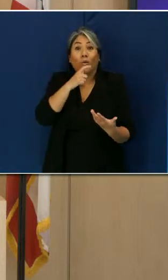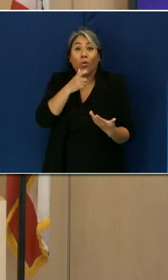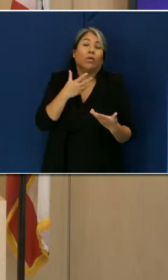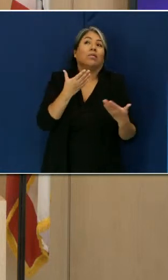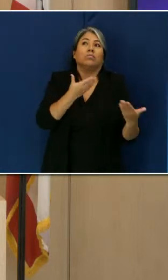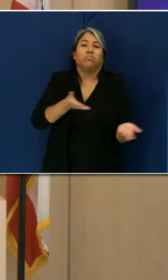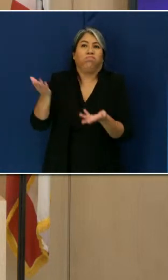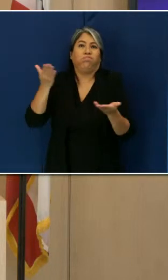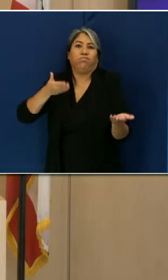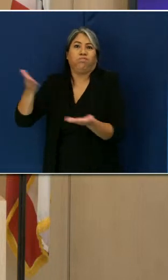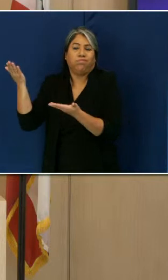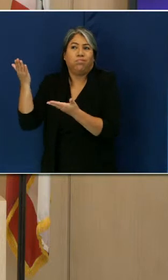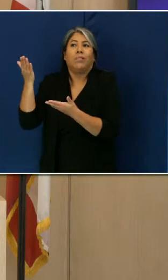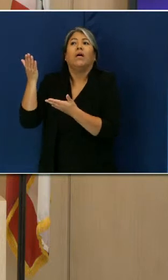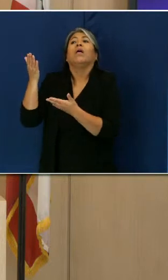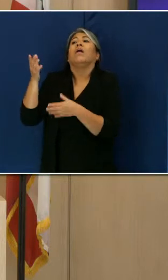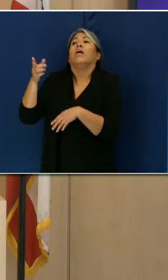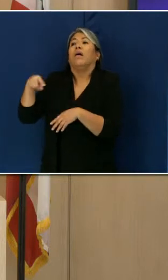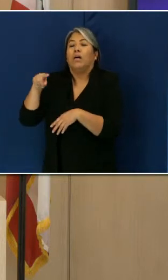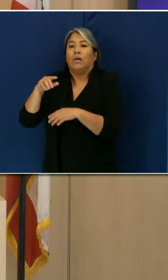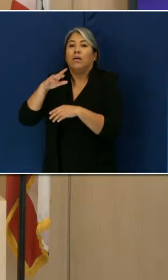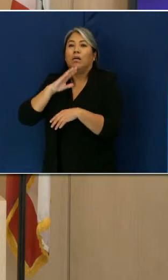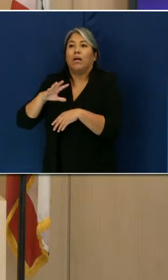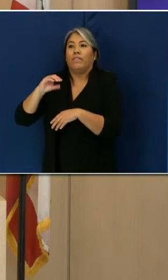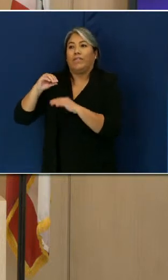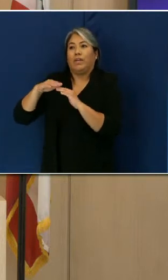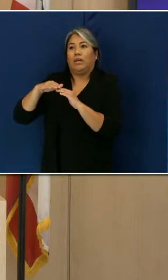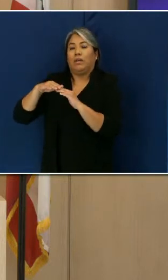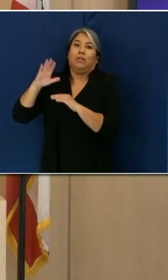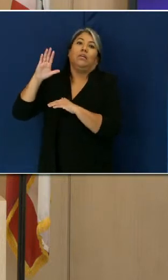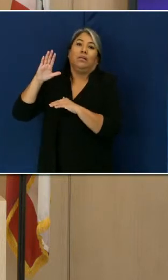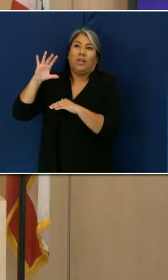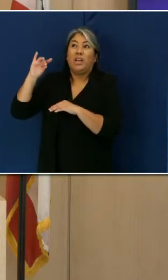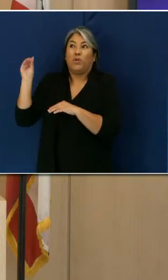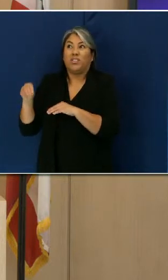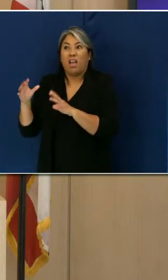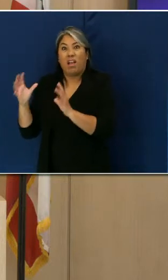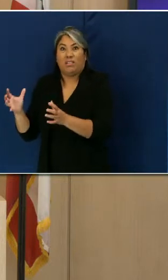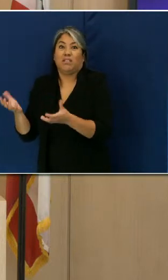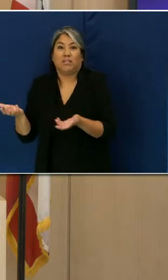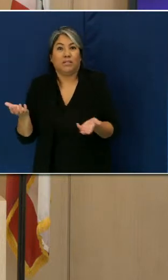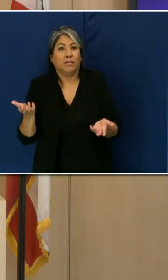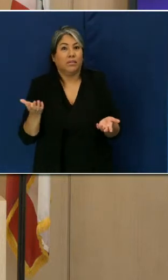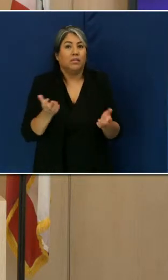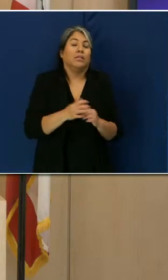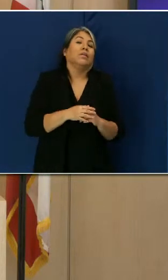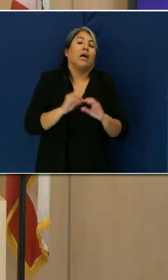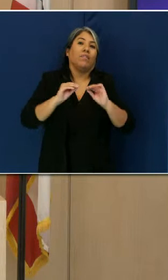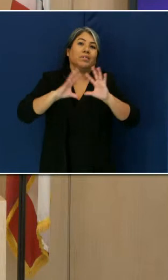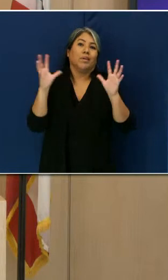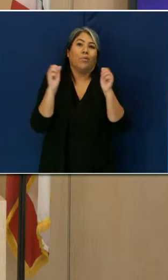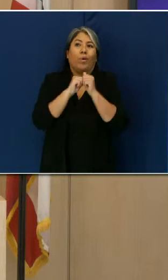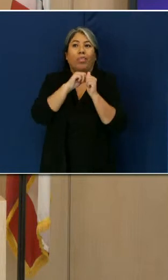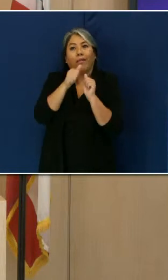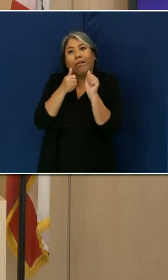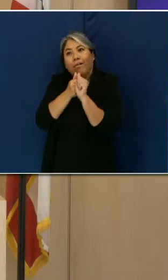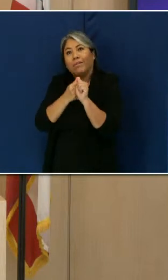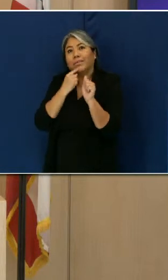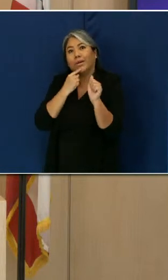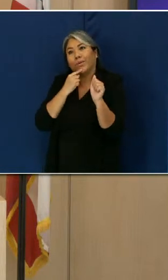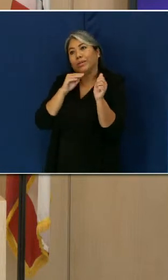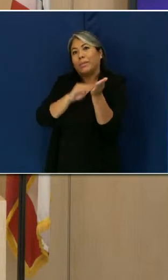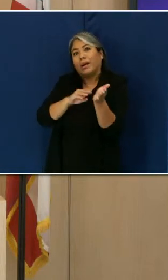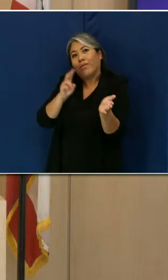to 80% of those hospitalized are 50 years of age and older. And obviously, with the underlying medical conditions, that